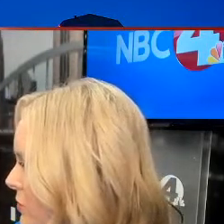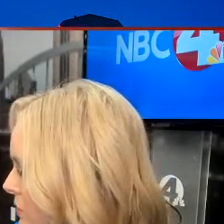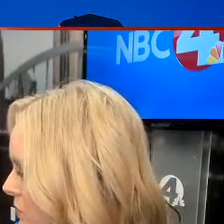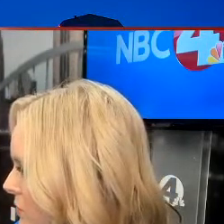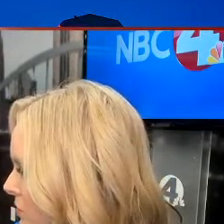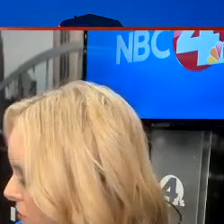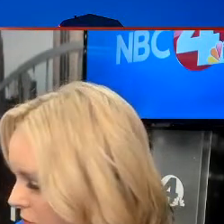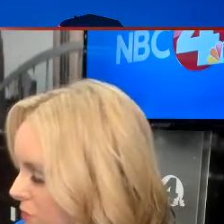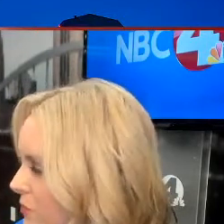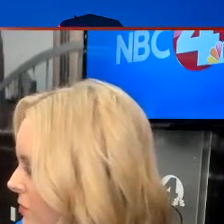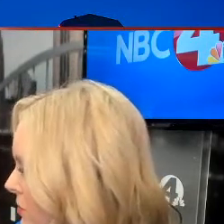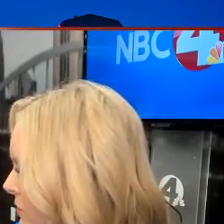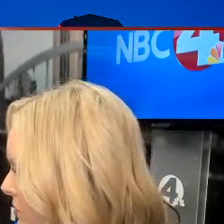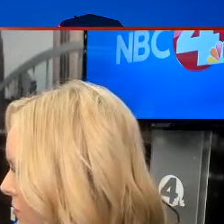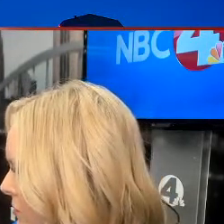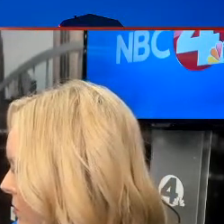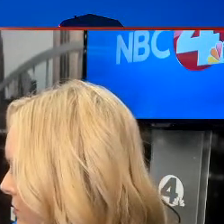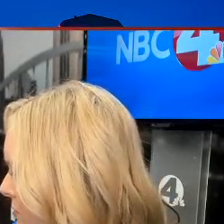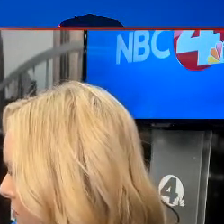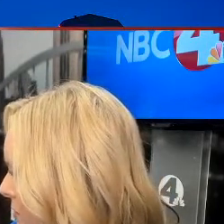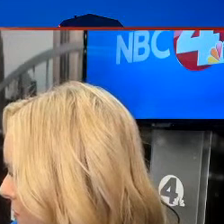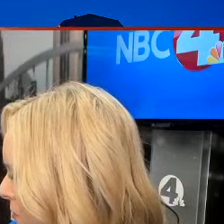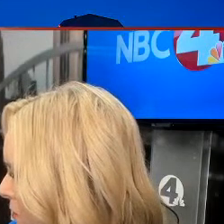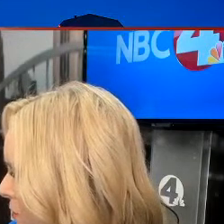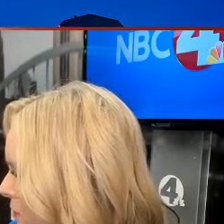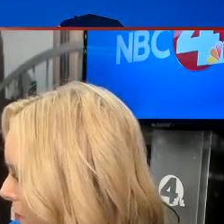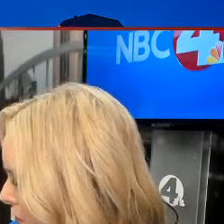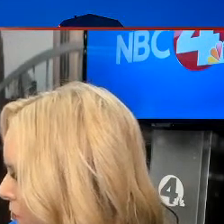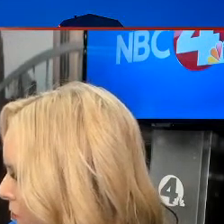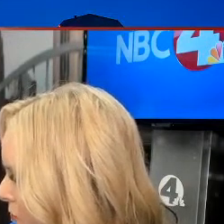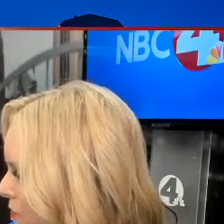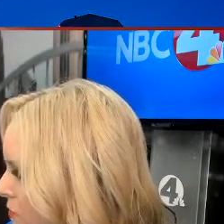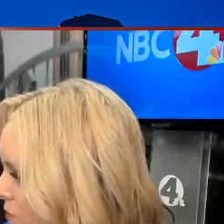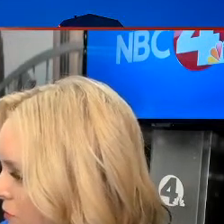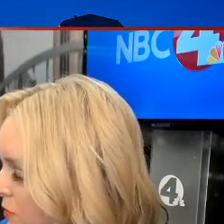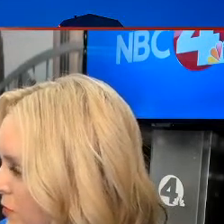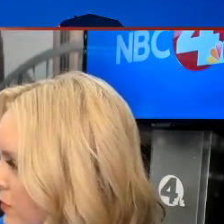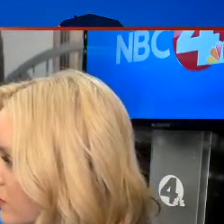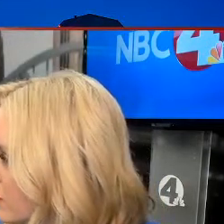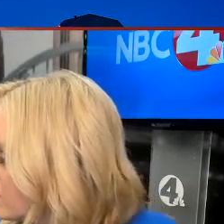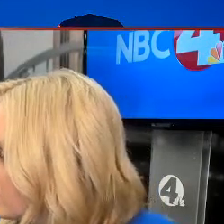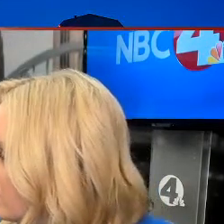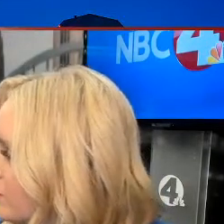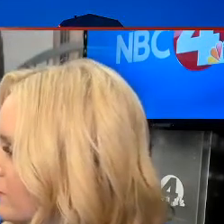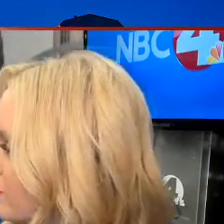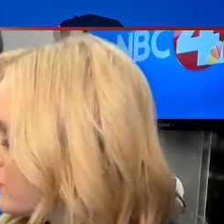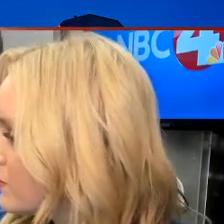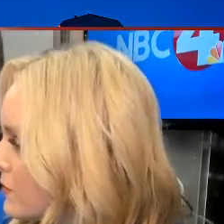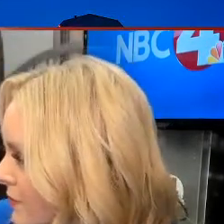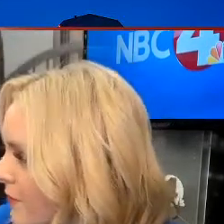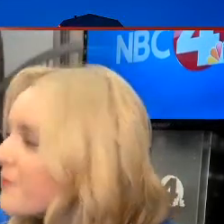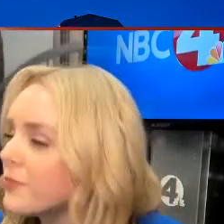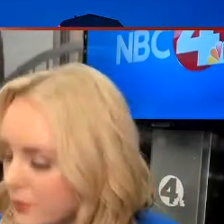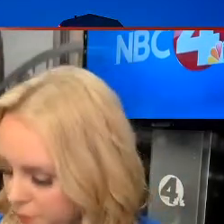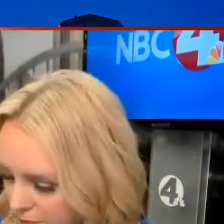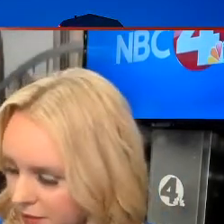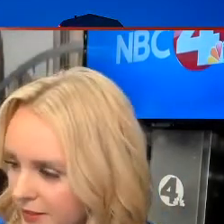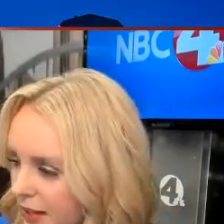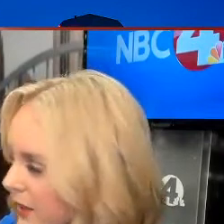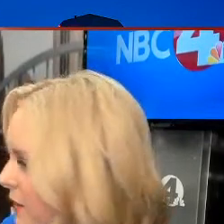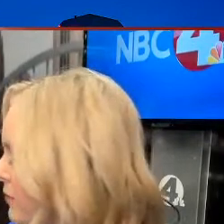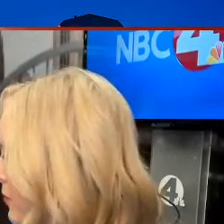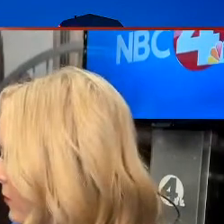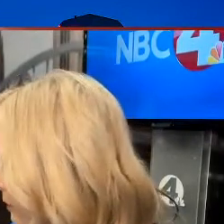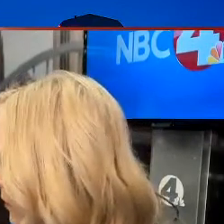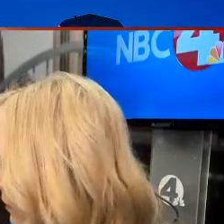the capacity that they sit at during flu season is obviously much higher. And then add on top of all that, again, schools going back,